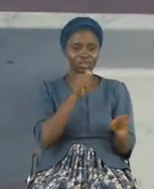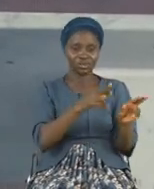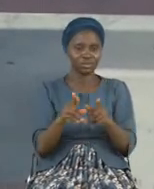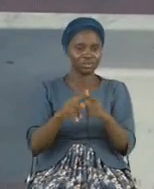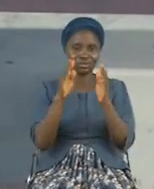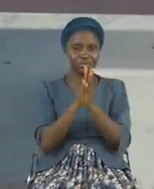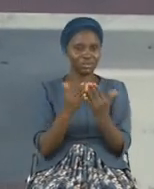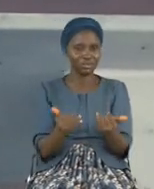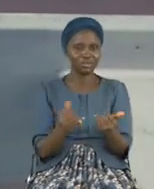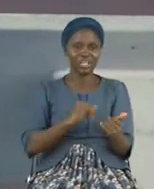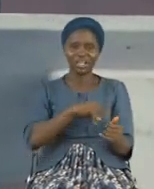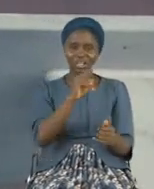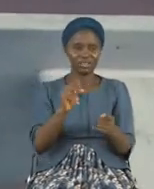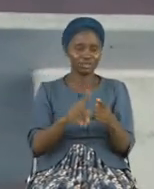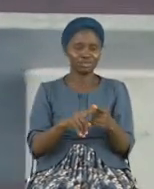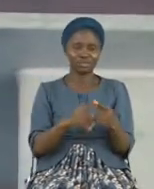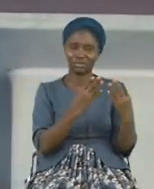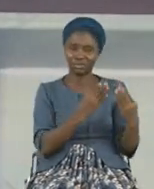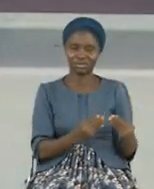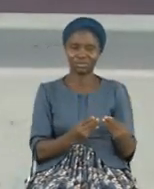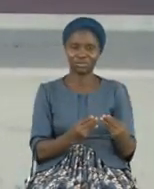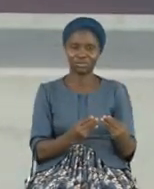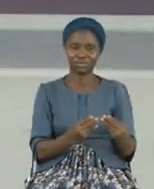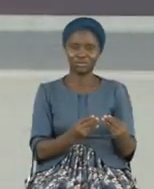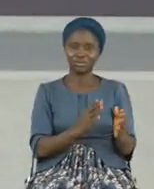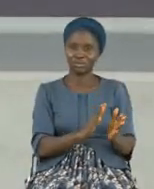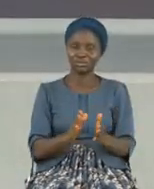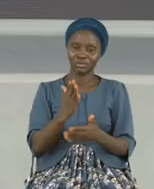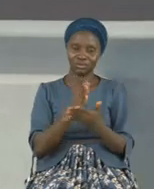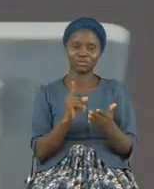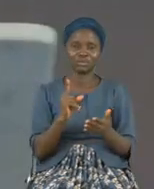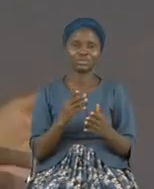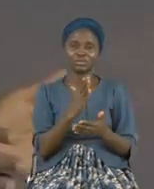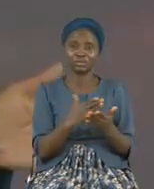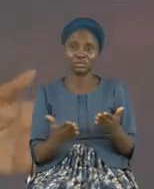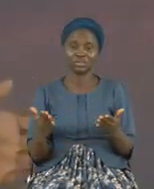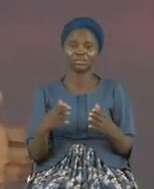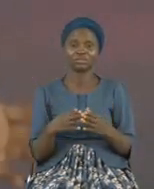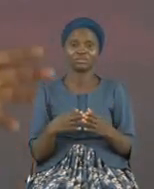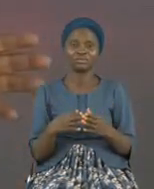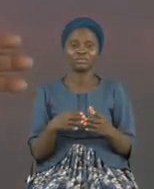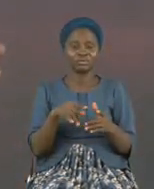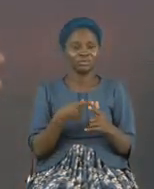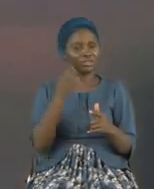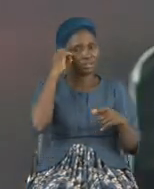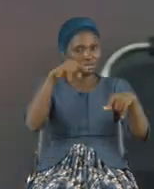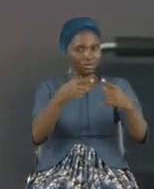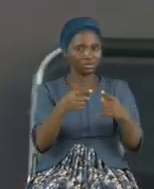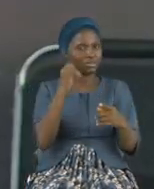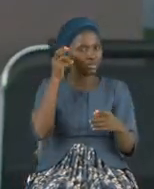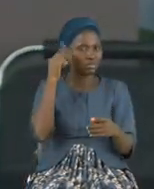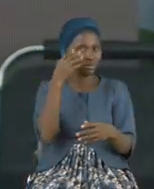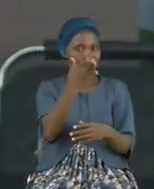to settle something. So he went to them, and he was there by the hospital